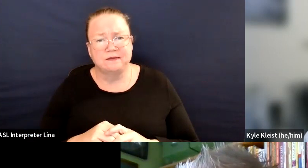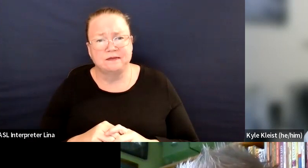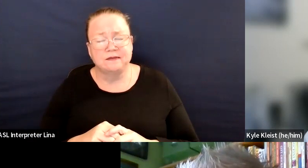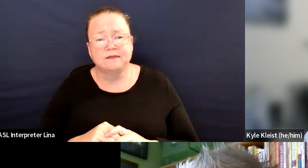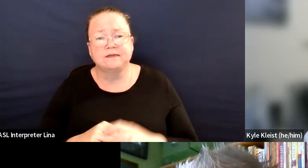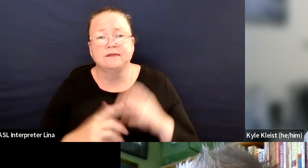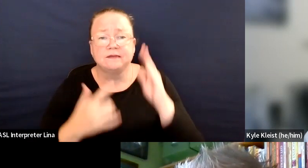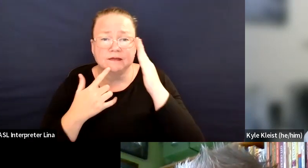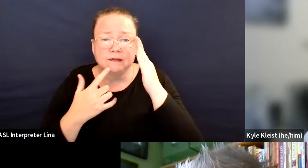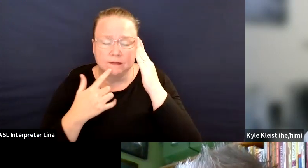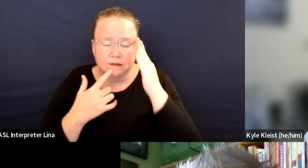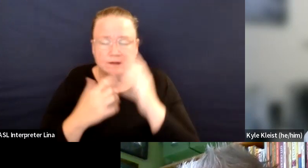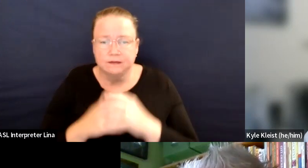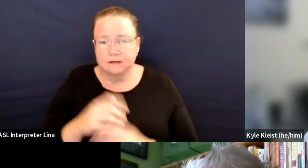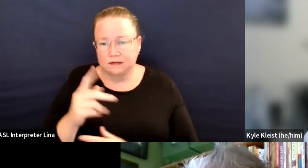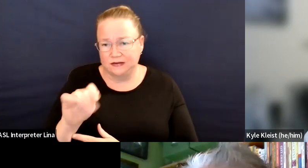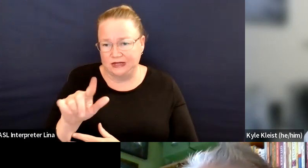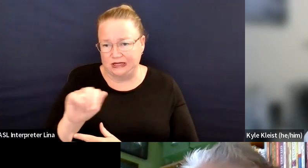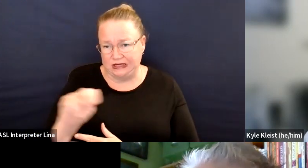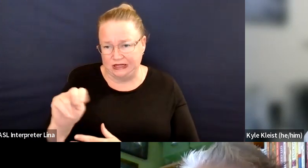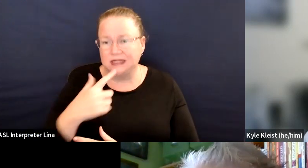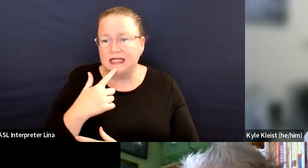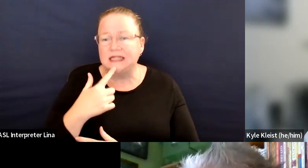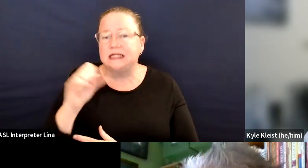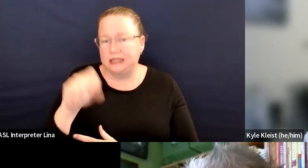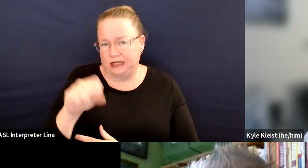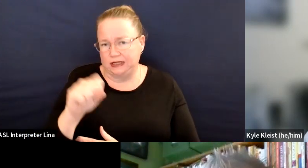It says, from Kaylan, it says,